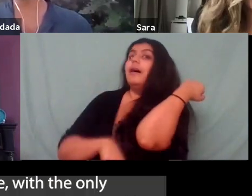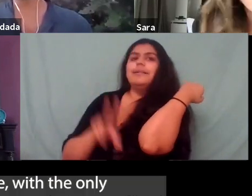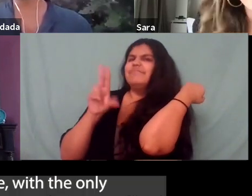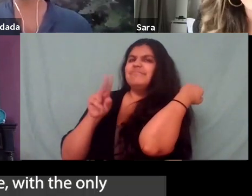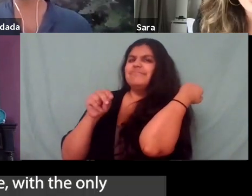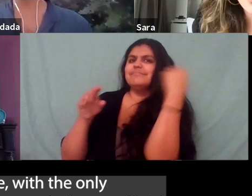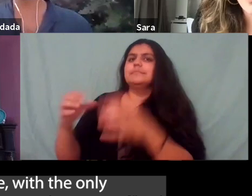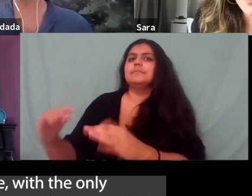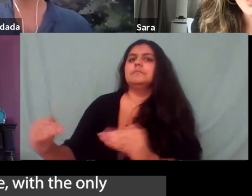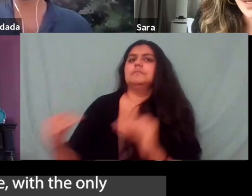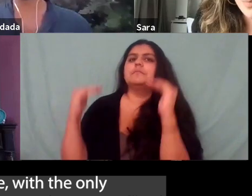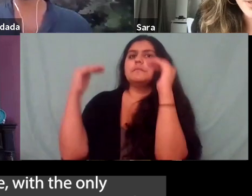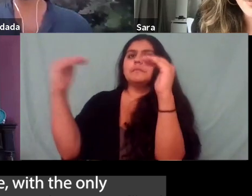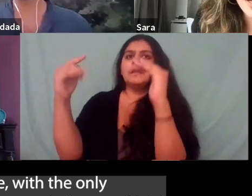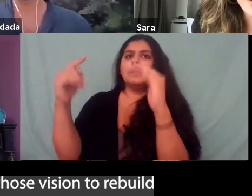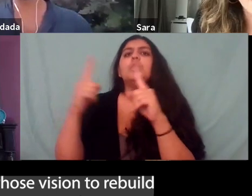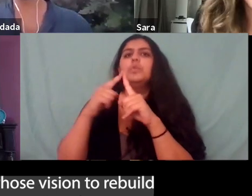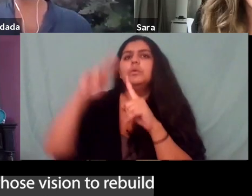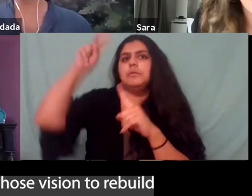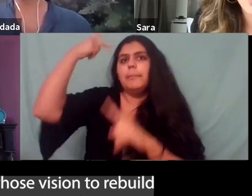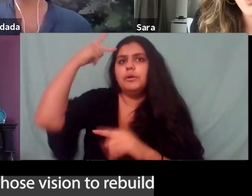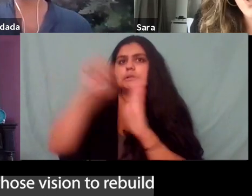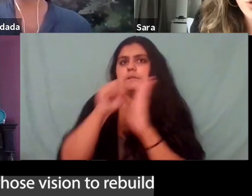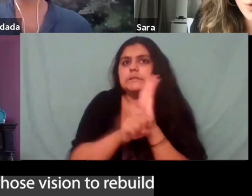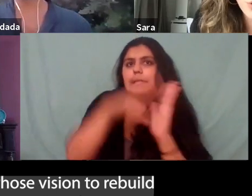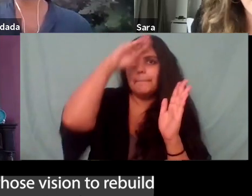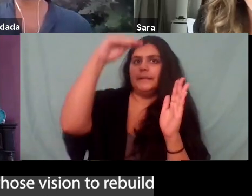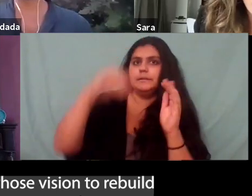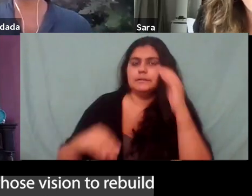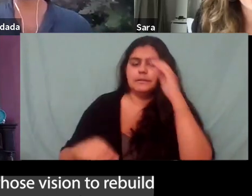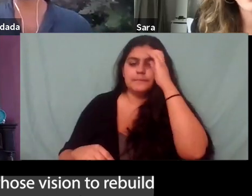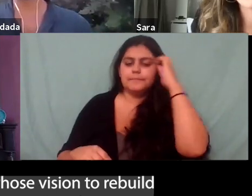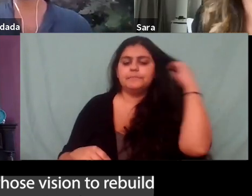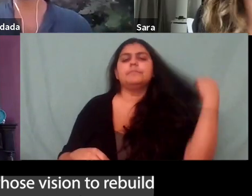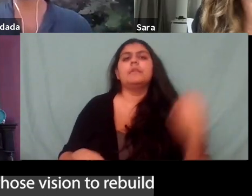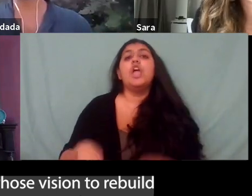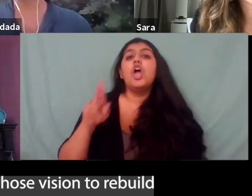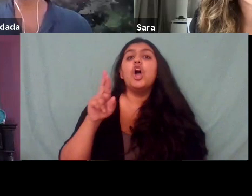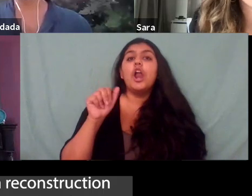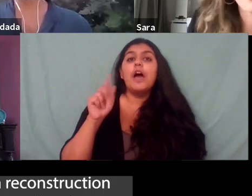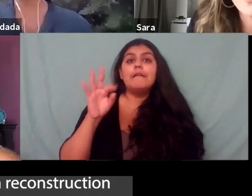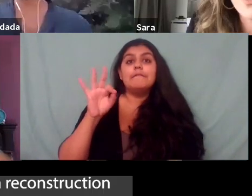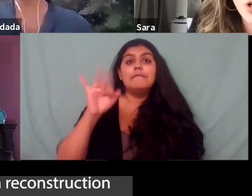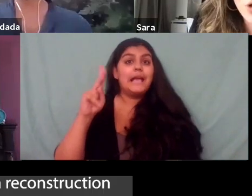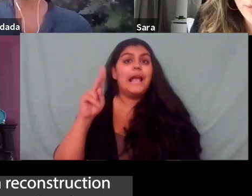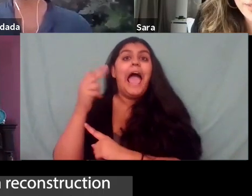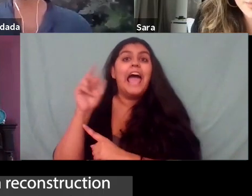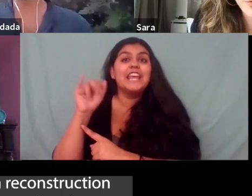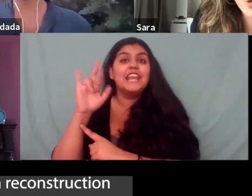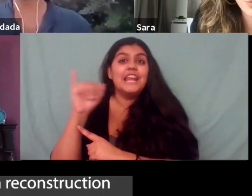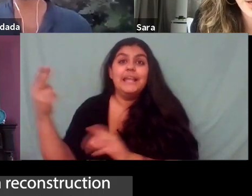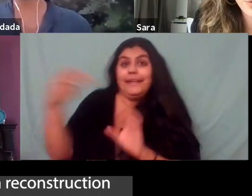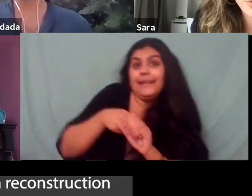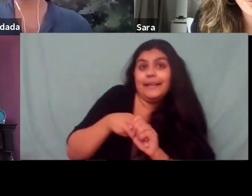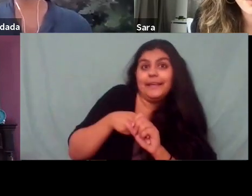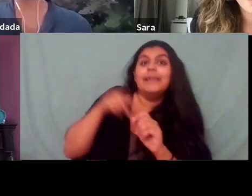Of course, with the only newcomer to the gang being Rafiq Hariri, whose vision to rebuild Lebanon was given through like a reconstruction mandate by